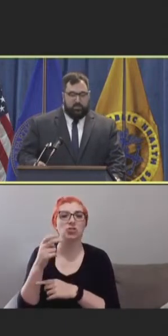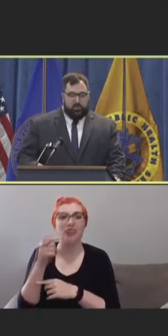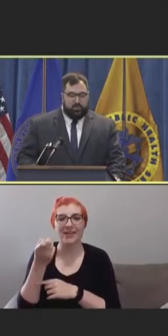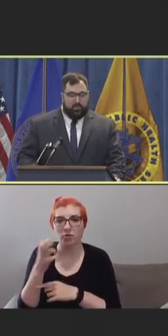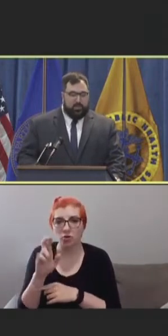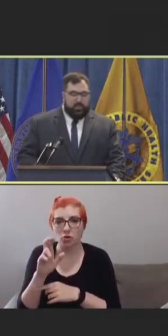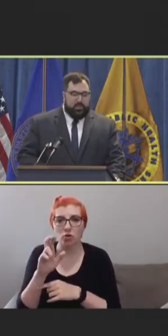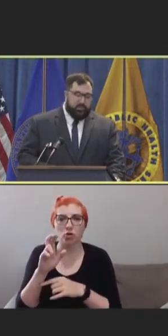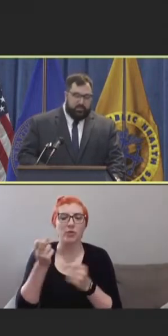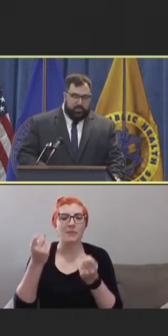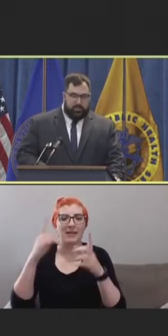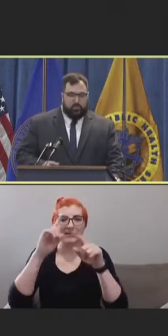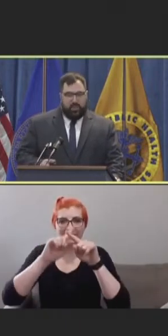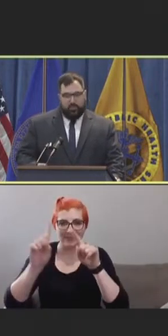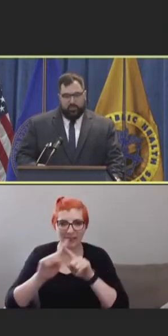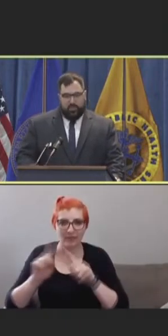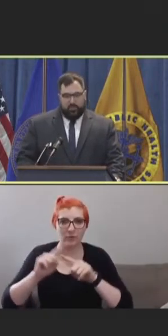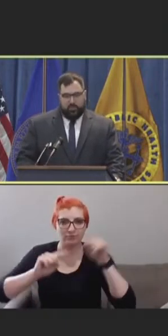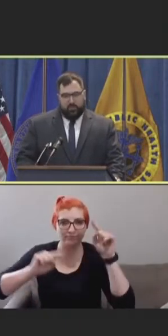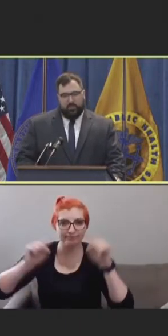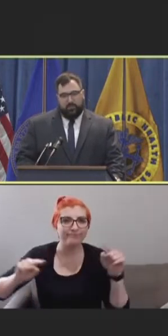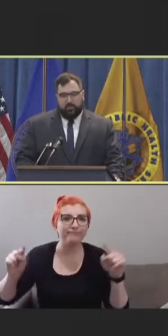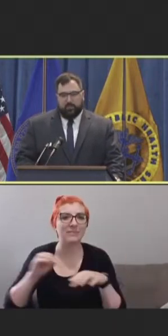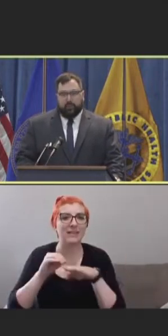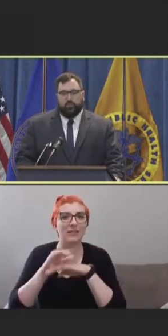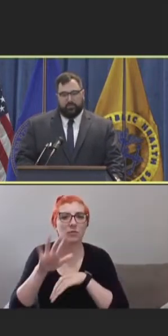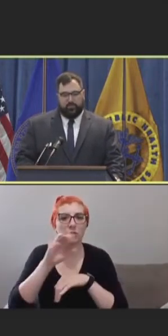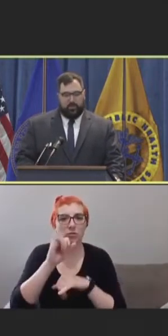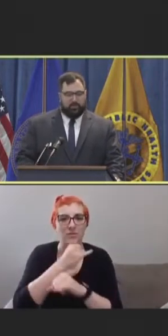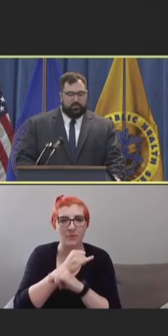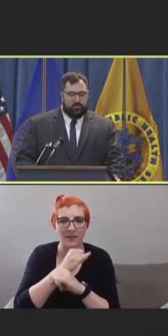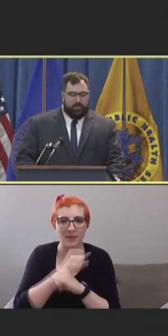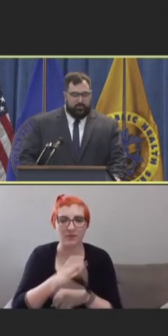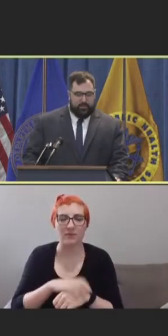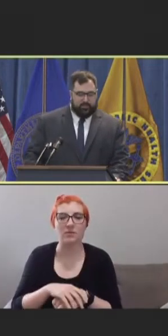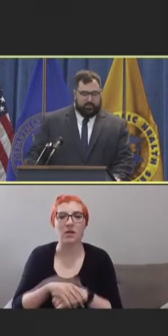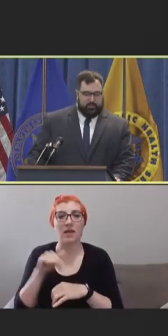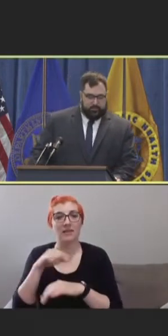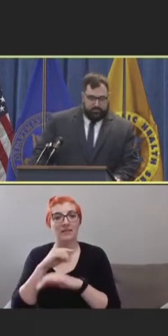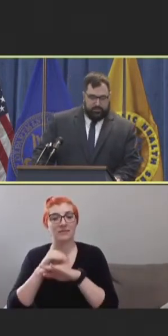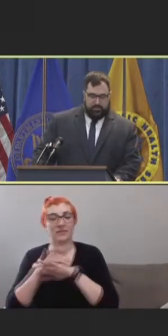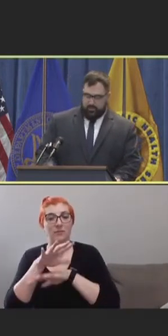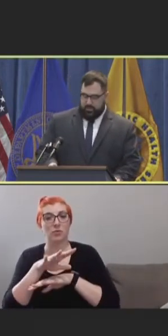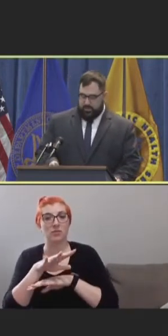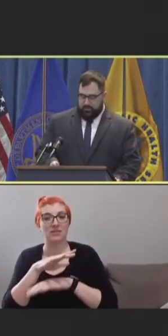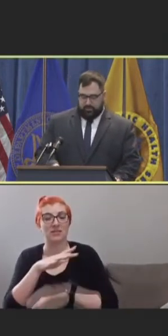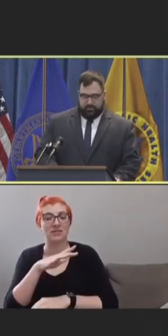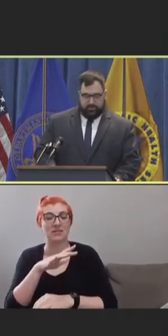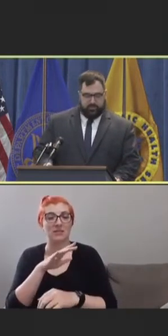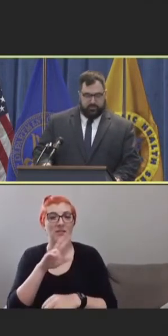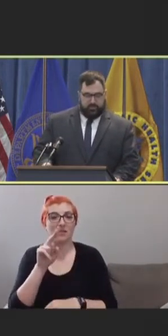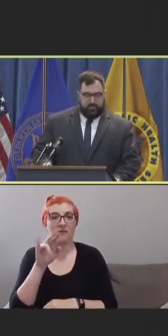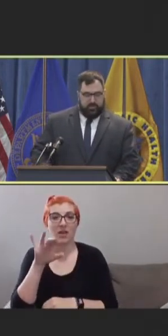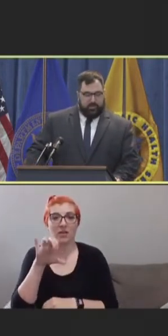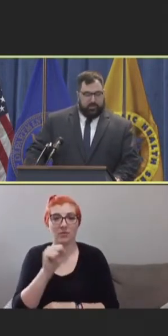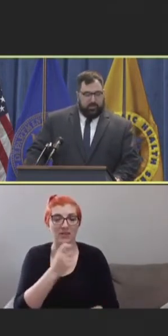in immunity that, in this case, when I'm going to be talking about, affect influenza virus vaccine efficacy.